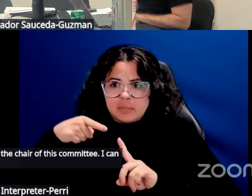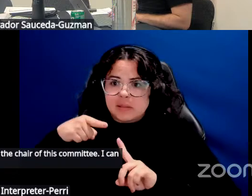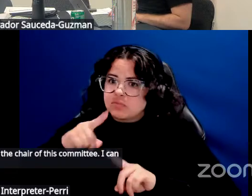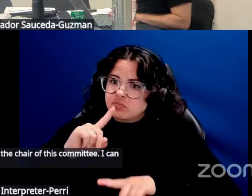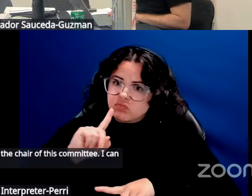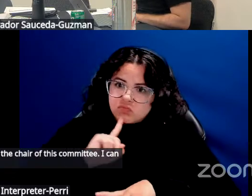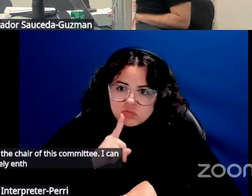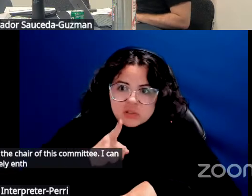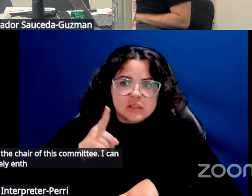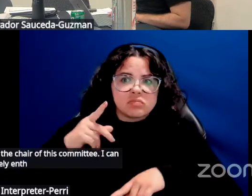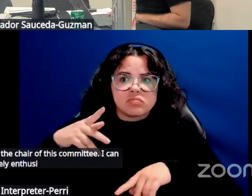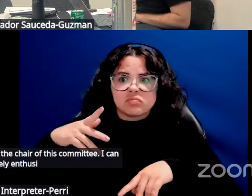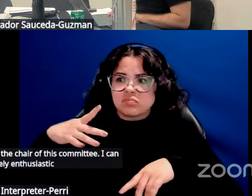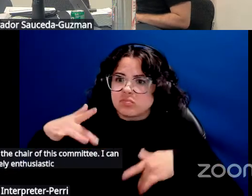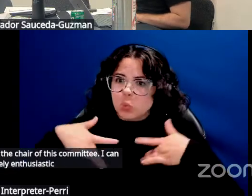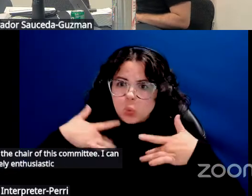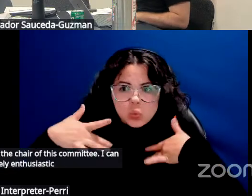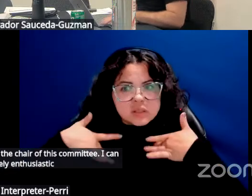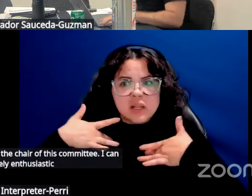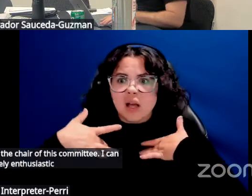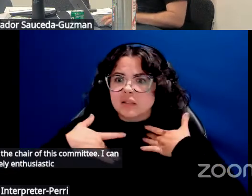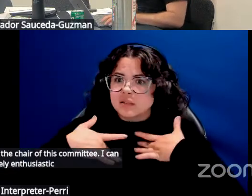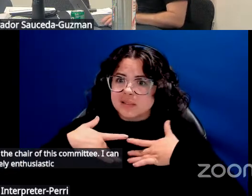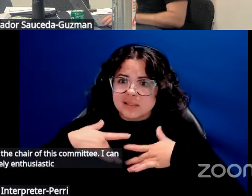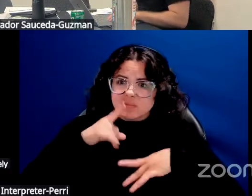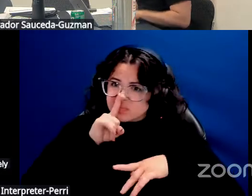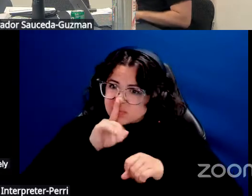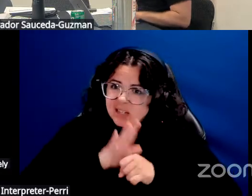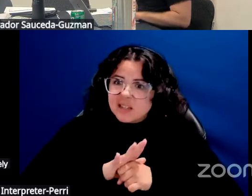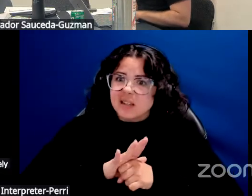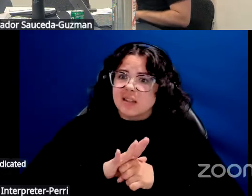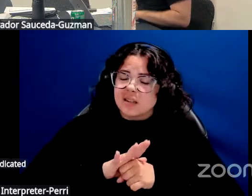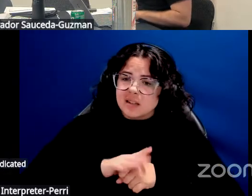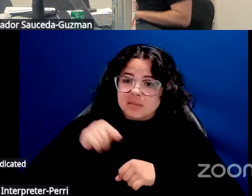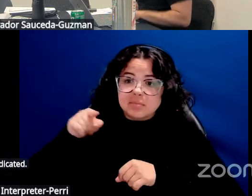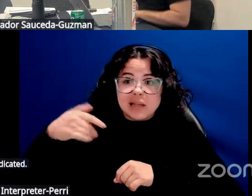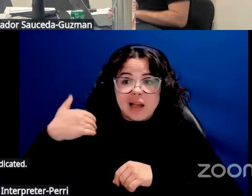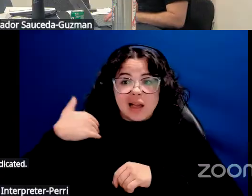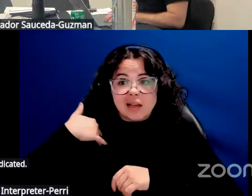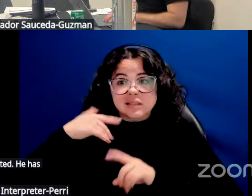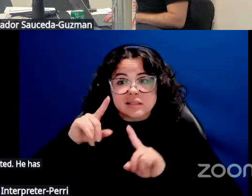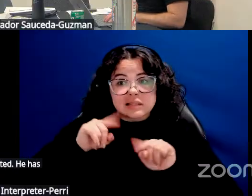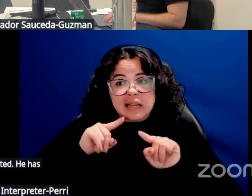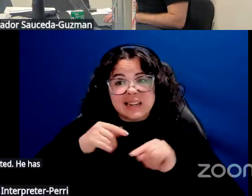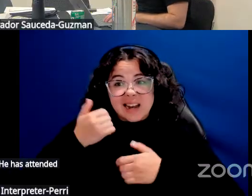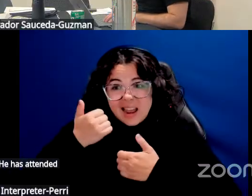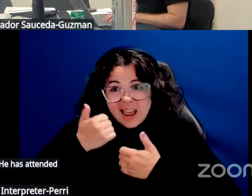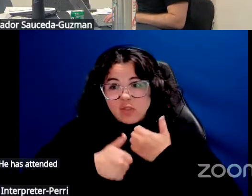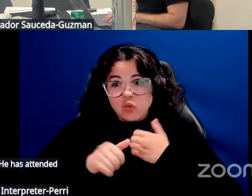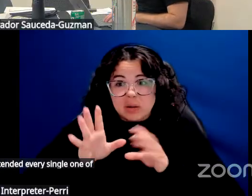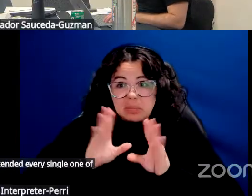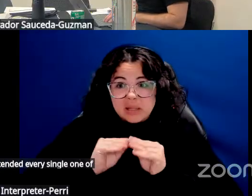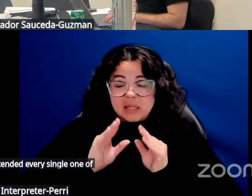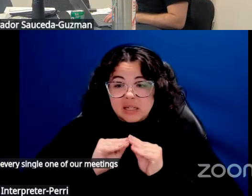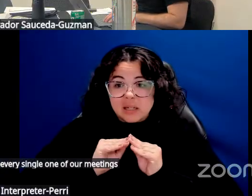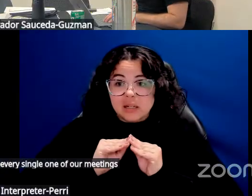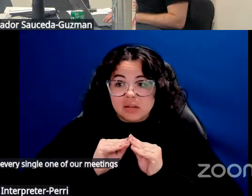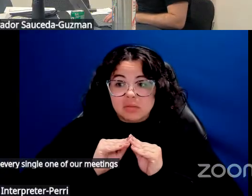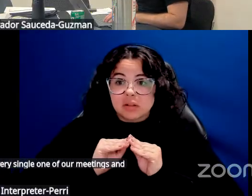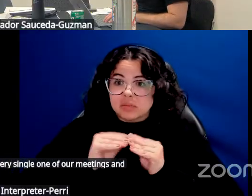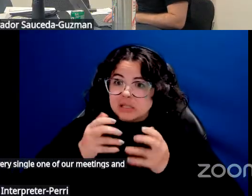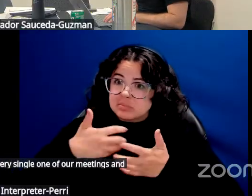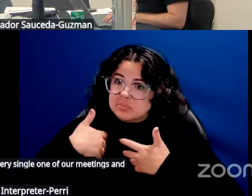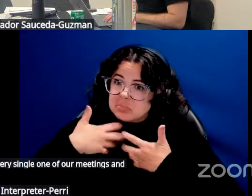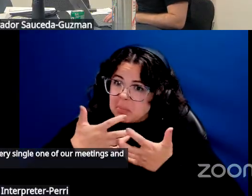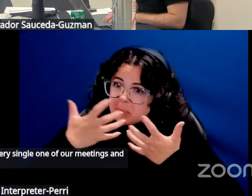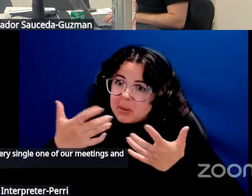extremely enthusiastic. He's extremely dedicated. He has attended every single one of our meetings and has a ton of